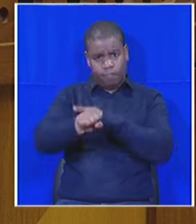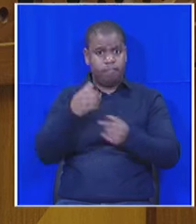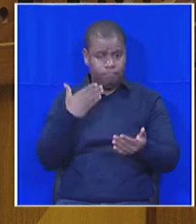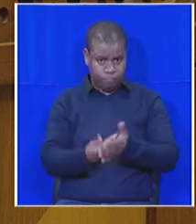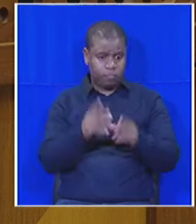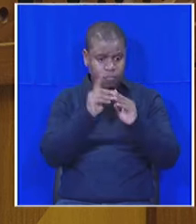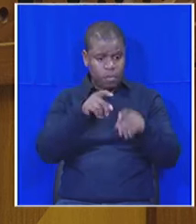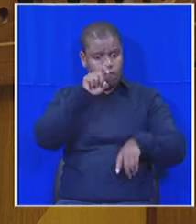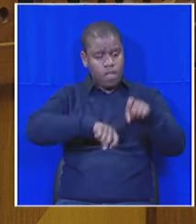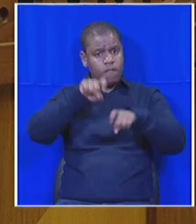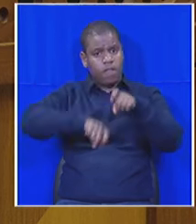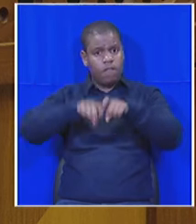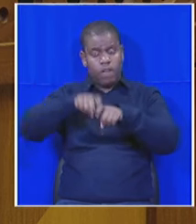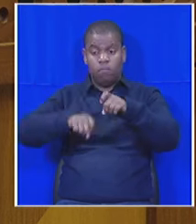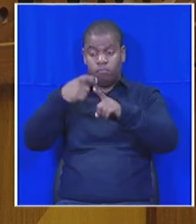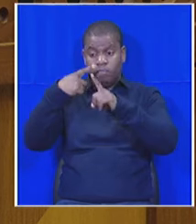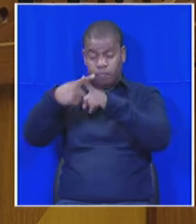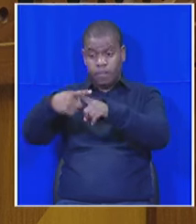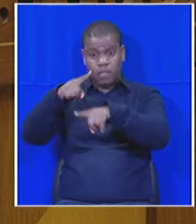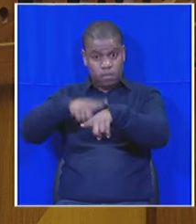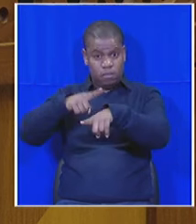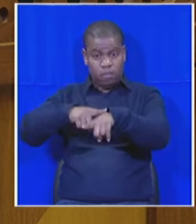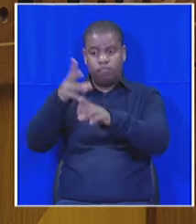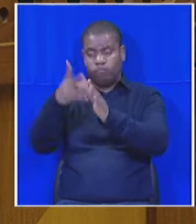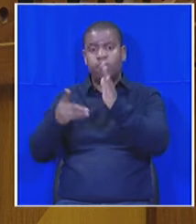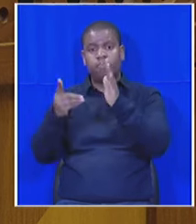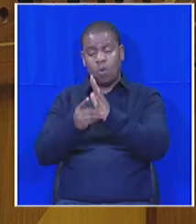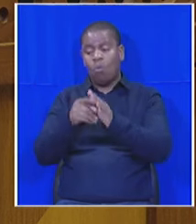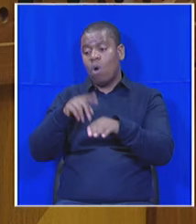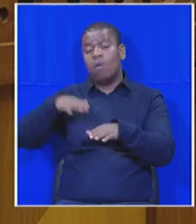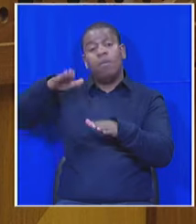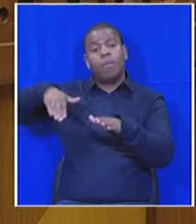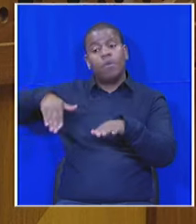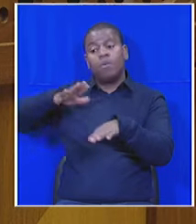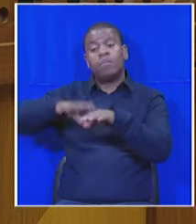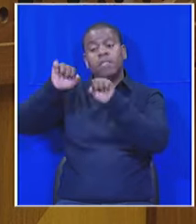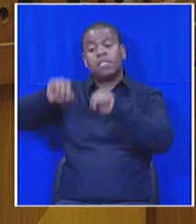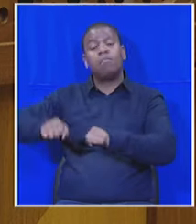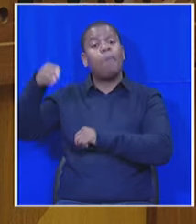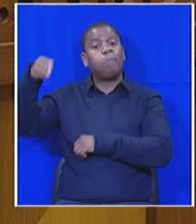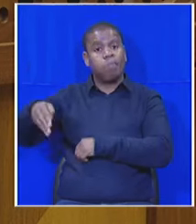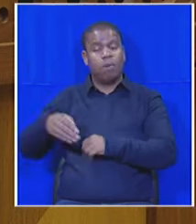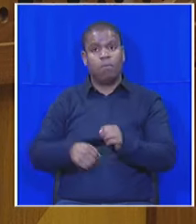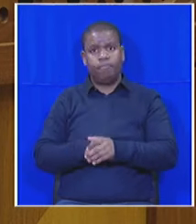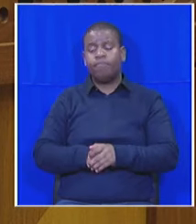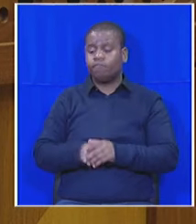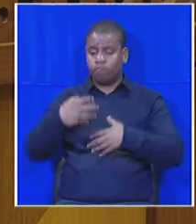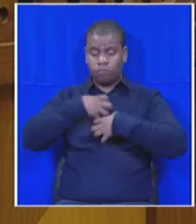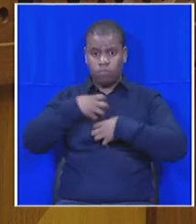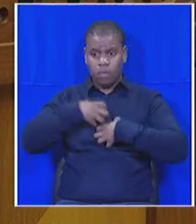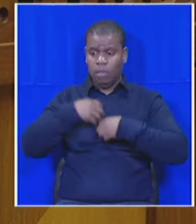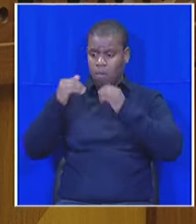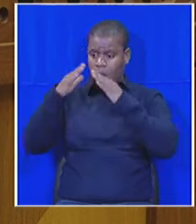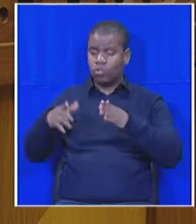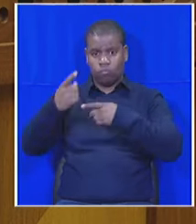department is failing to provide title deeds timelessly as there is a backlog in the system. Owners are struggling to sell their houses